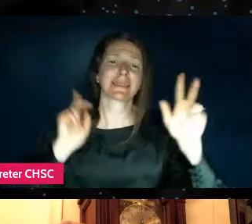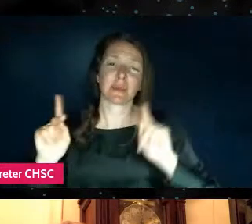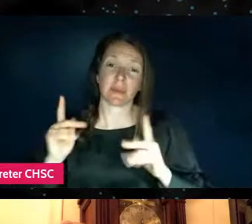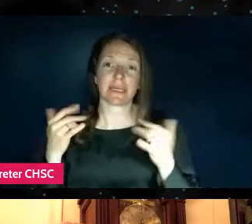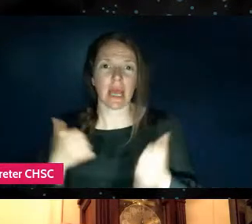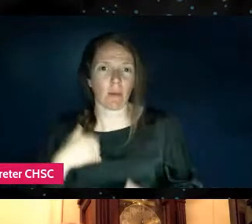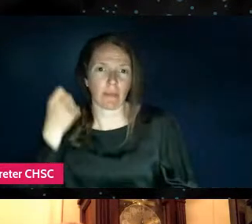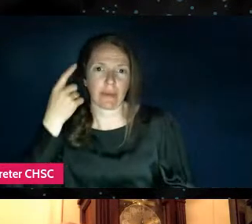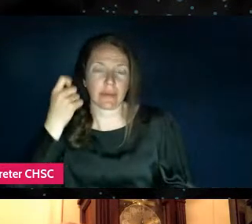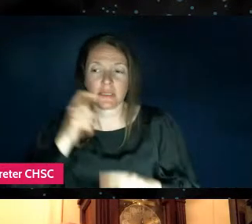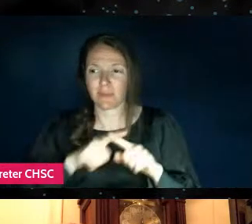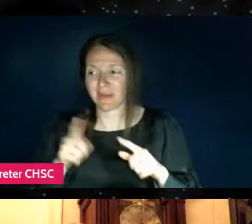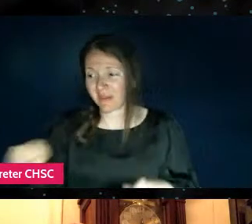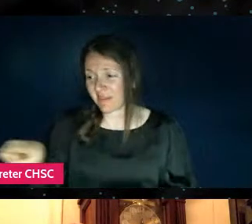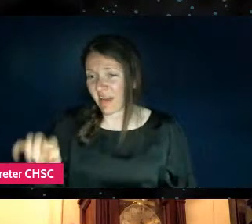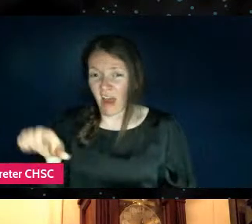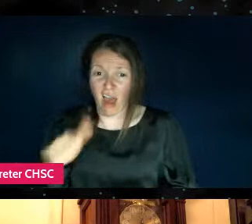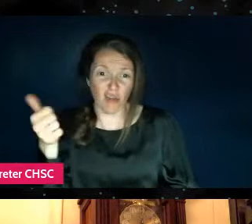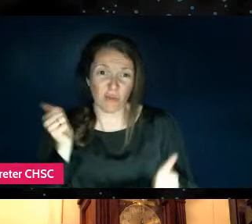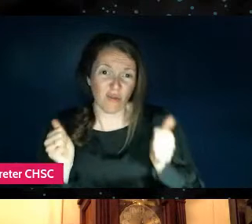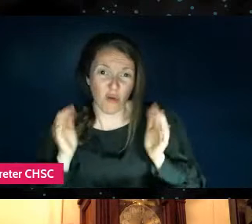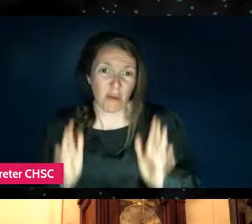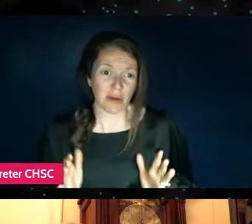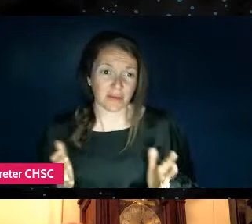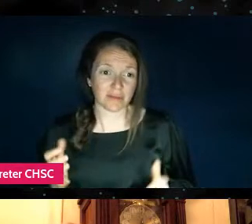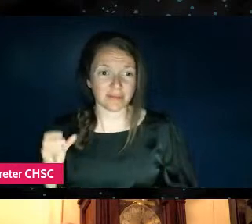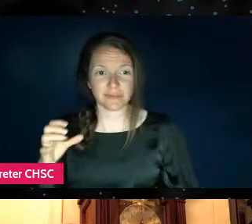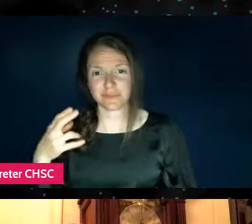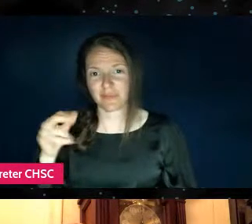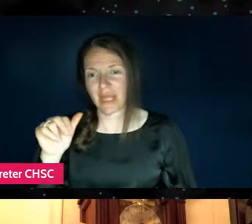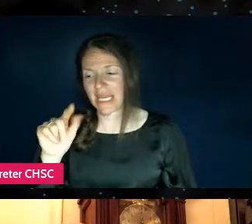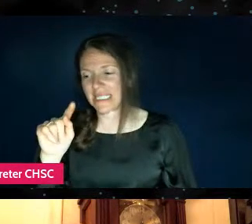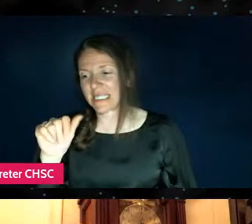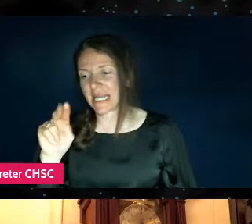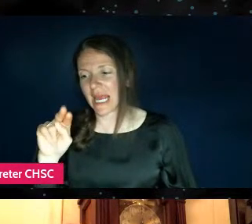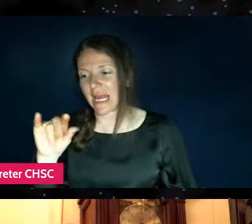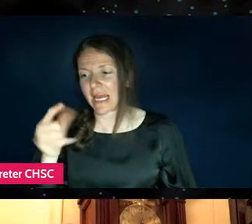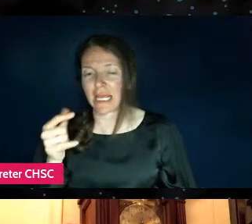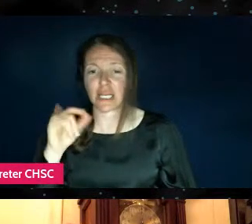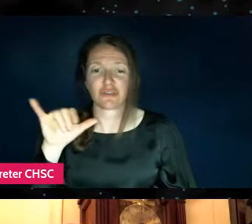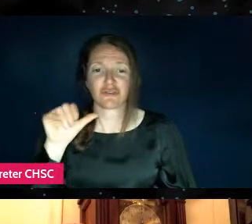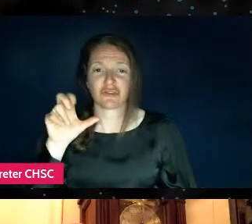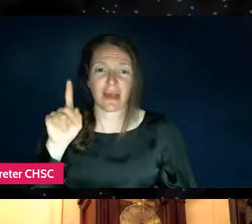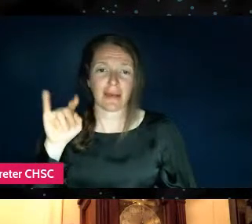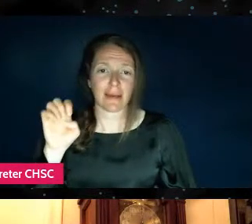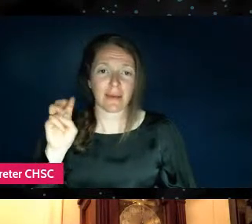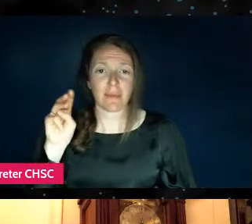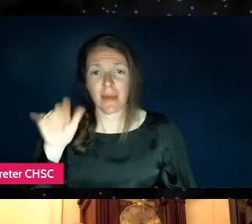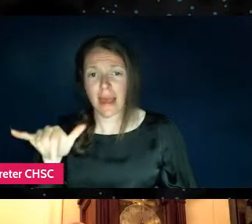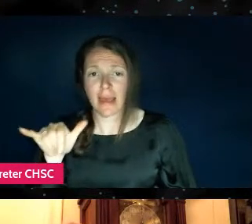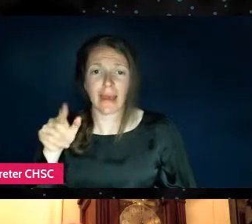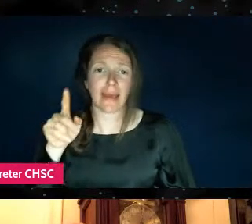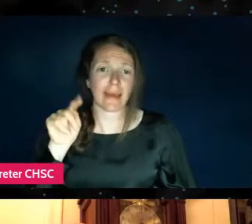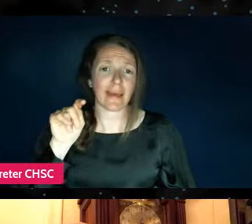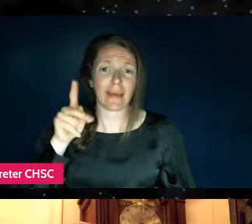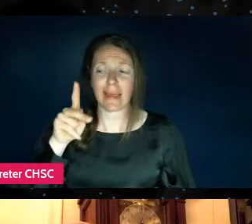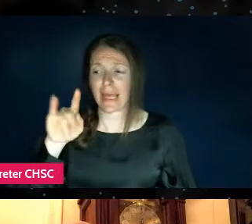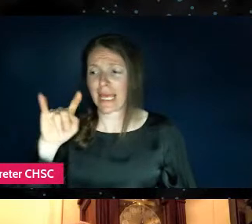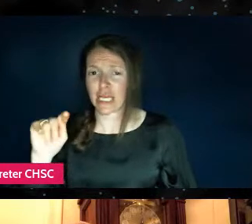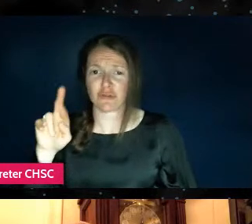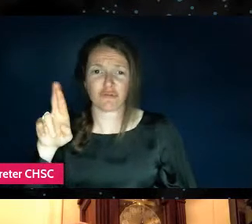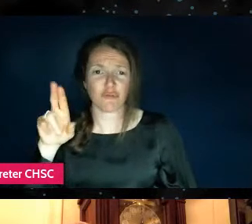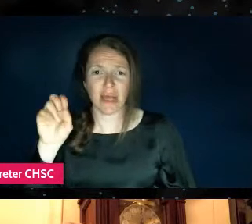were just other performers that I worked with. You know, Titanic, Jackie May, Kit Russell, Kim. Oh my God.